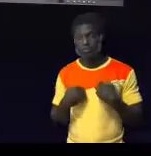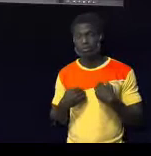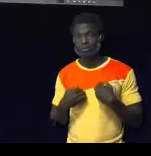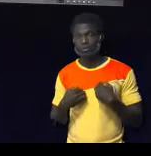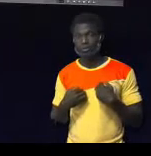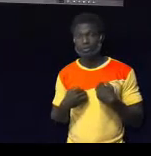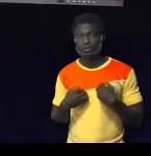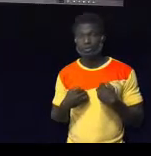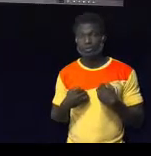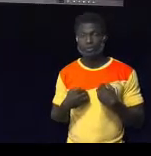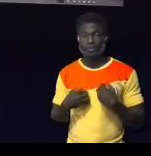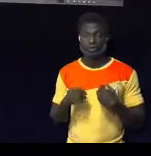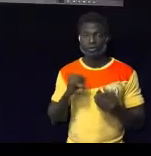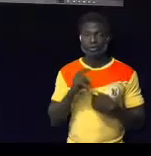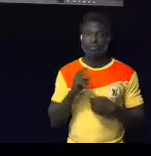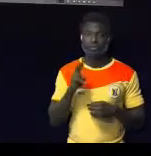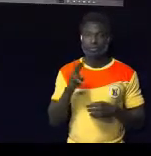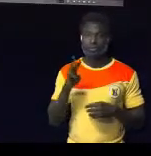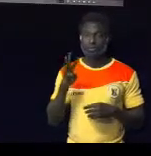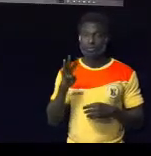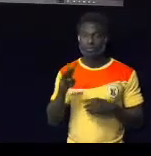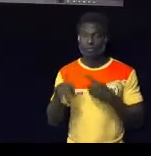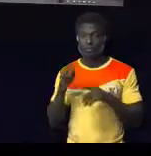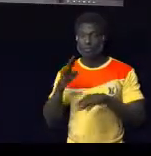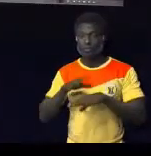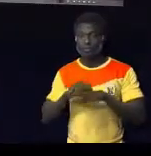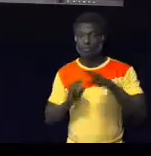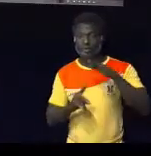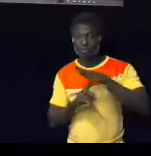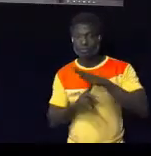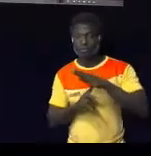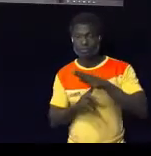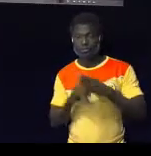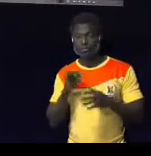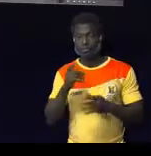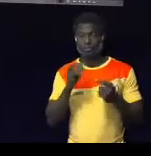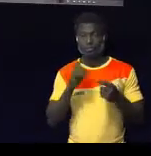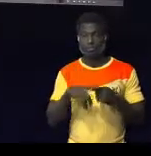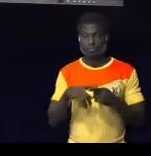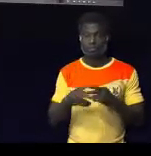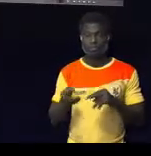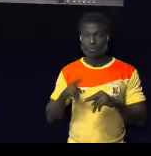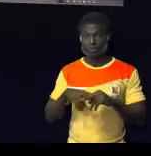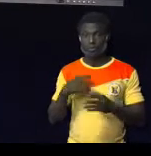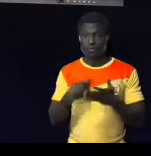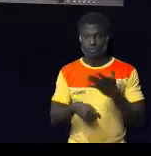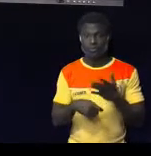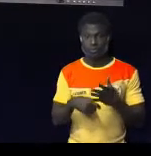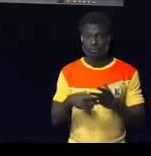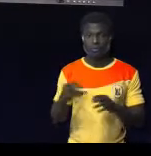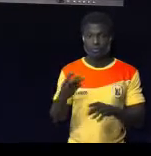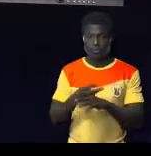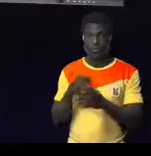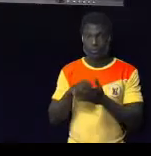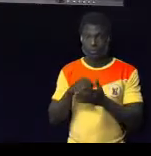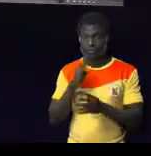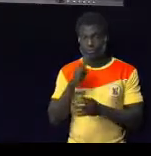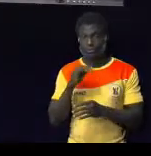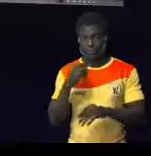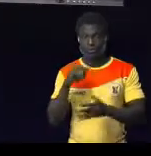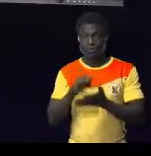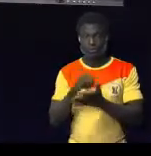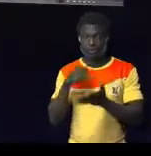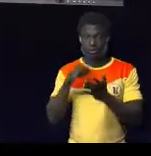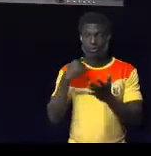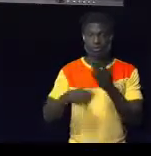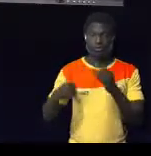have. The ratios are in 6 to 24, but since you are increasing, 24 goes on top. What you want to increase now is the price, so you